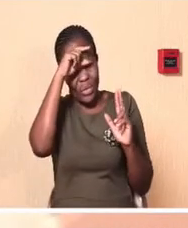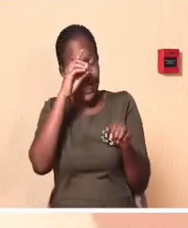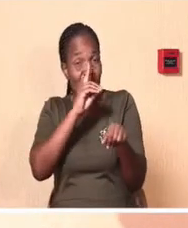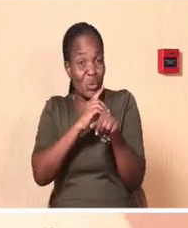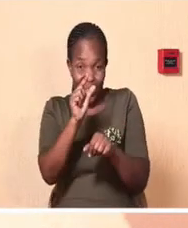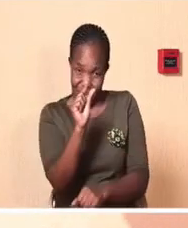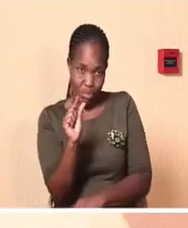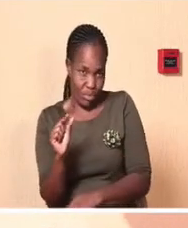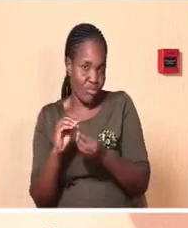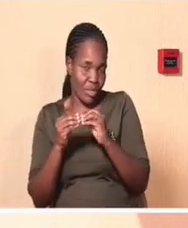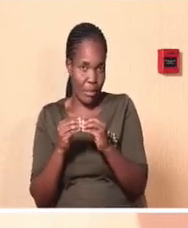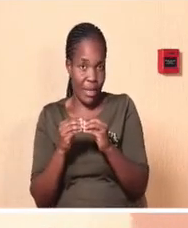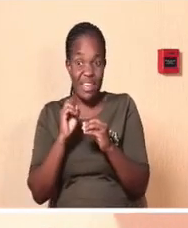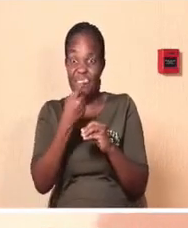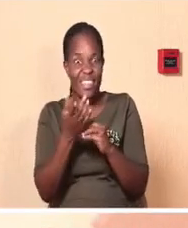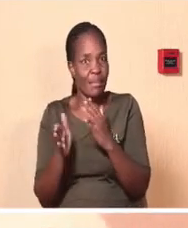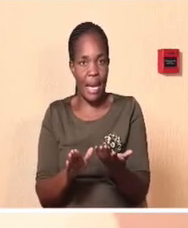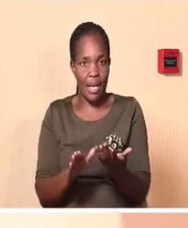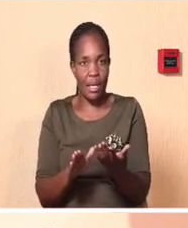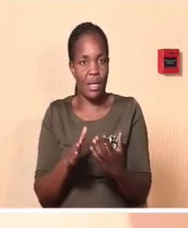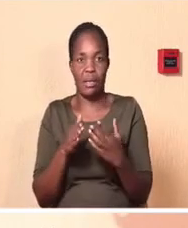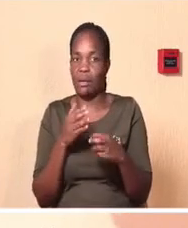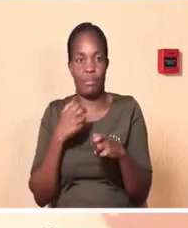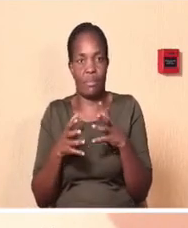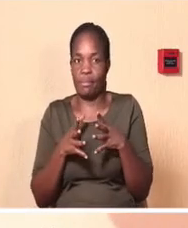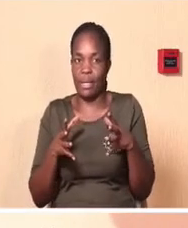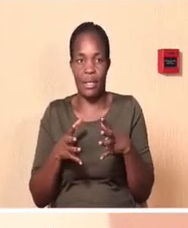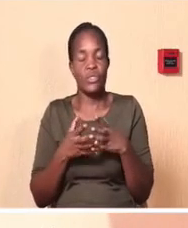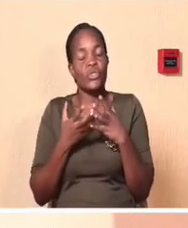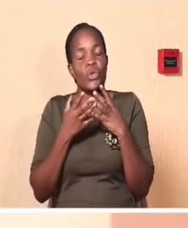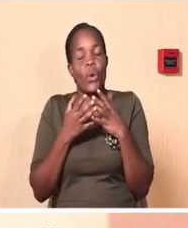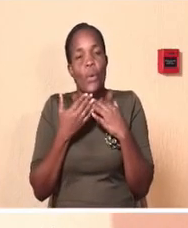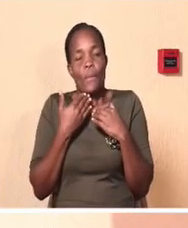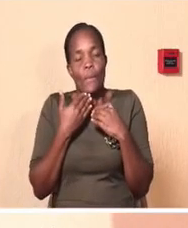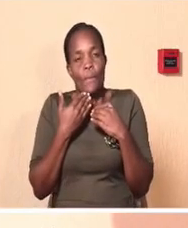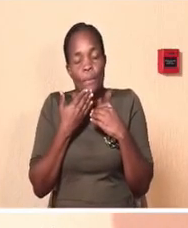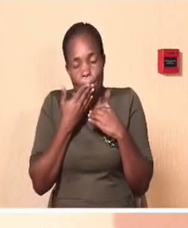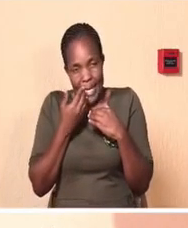to lose any. So we need to prioritize their use for them.